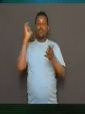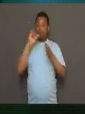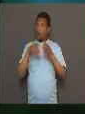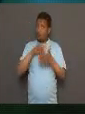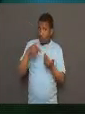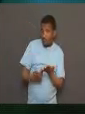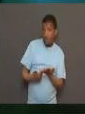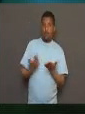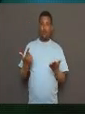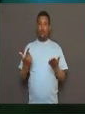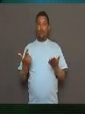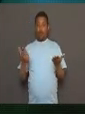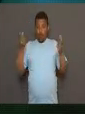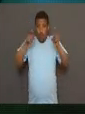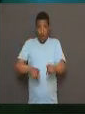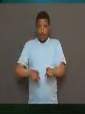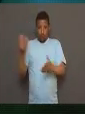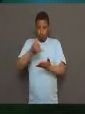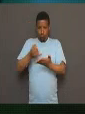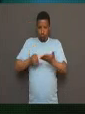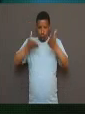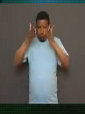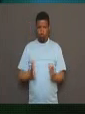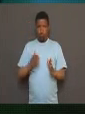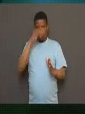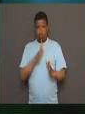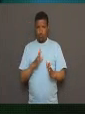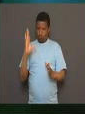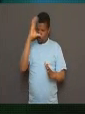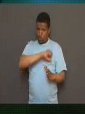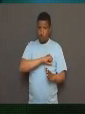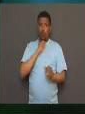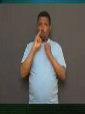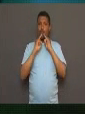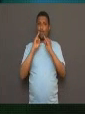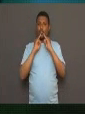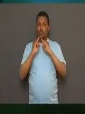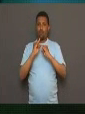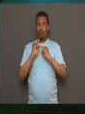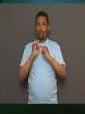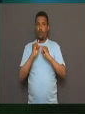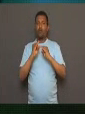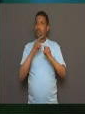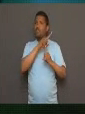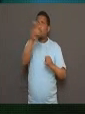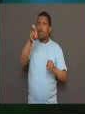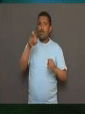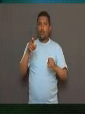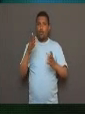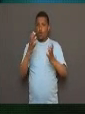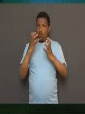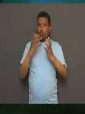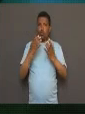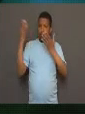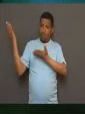Thus, when cartographers consider the information they want to